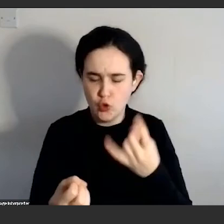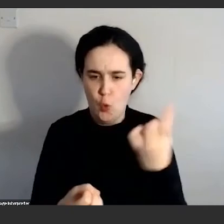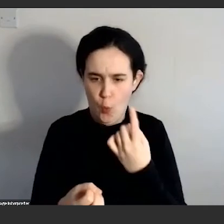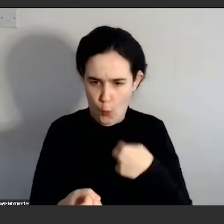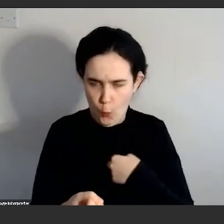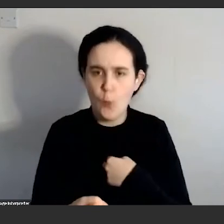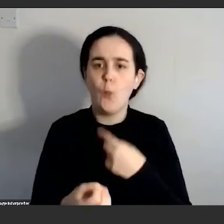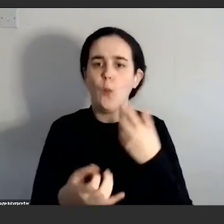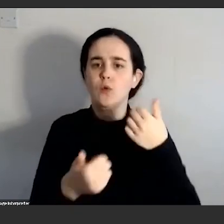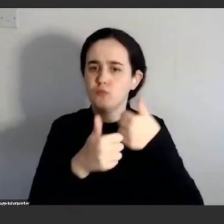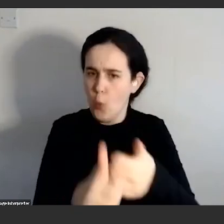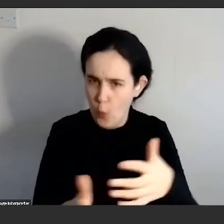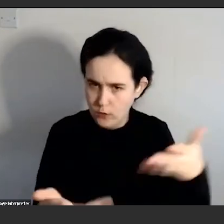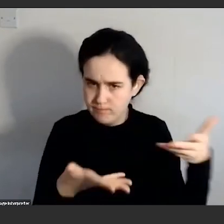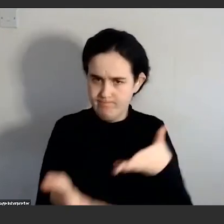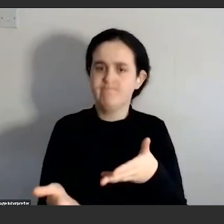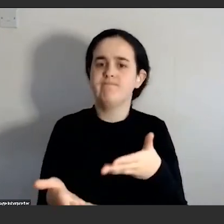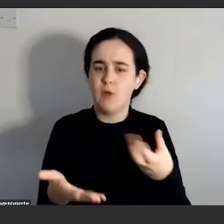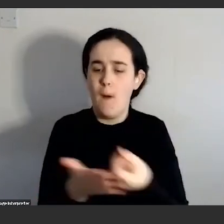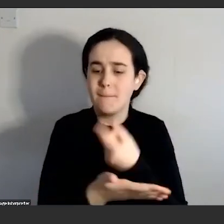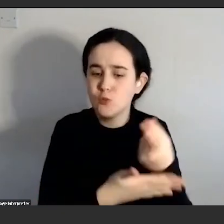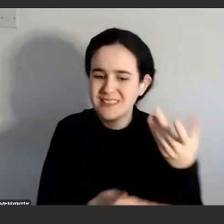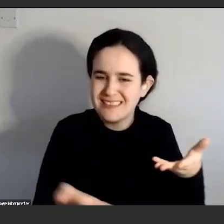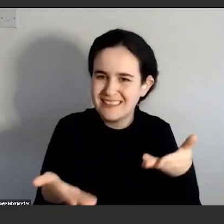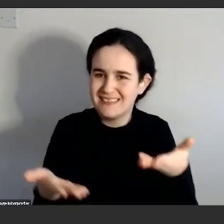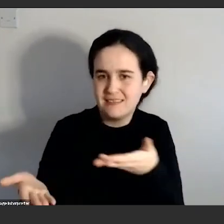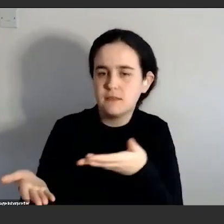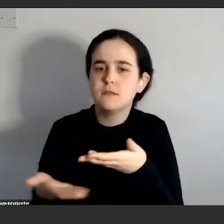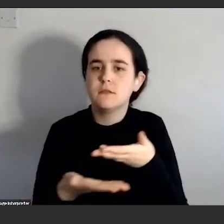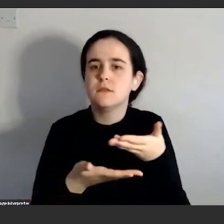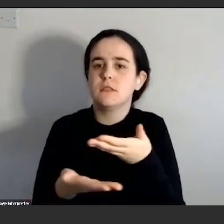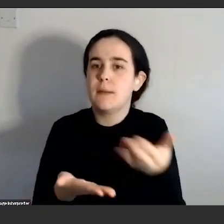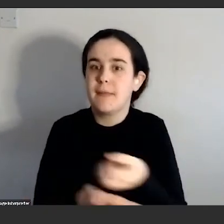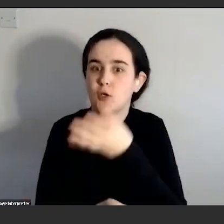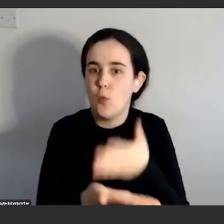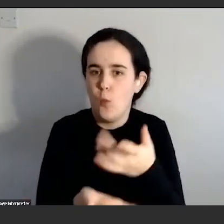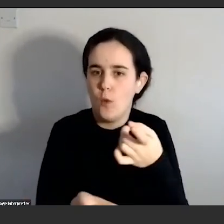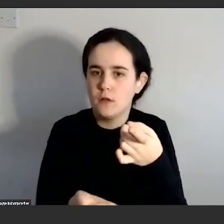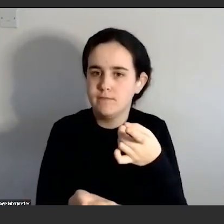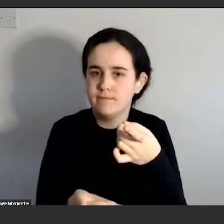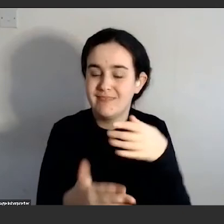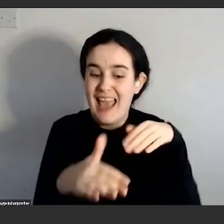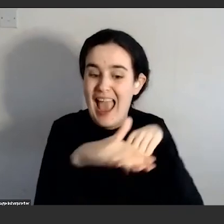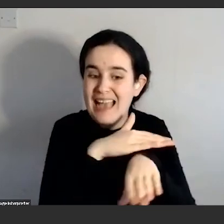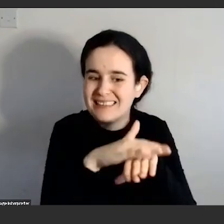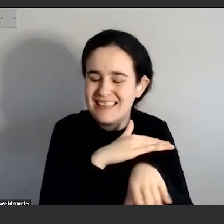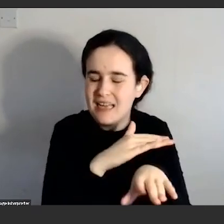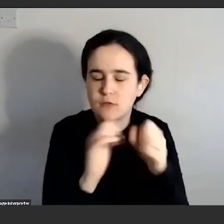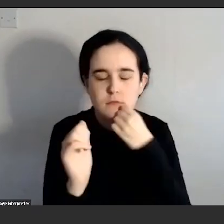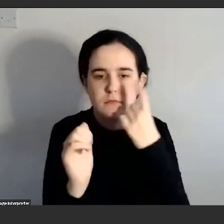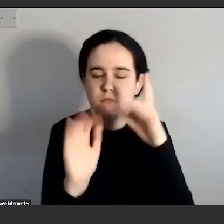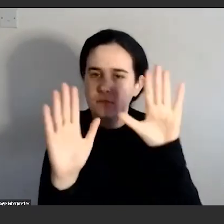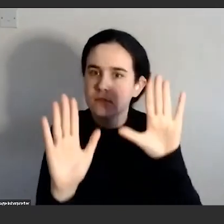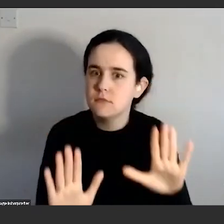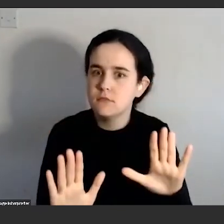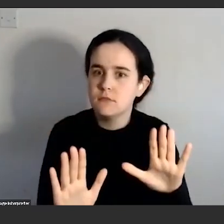where there are no elevator, but that's an issue. You're not taking into account, disabilities. How do you bring those children to